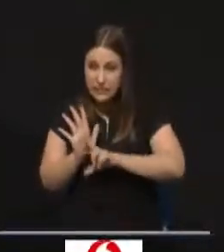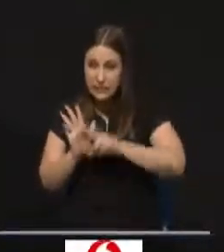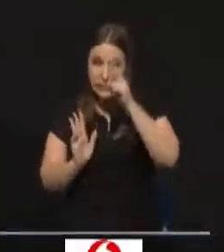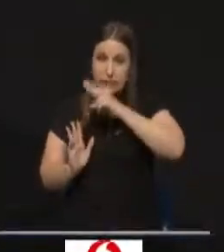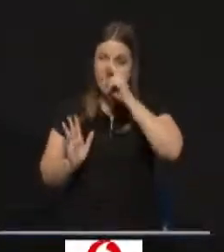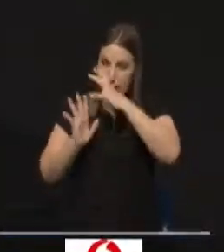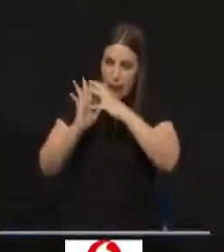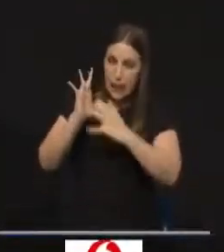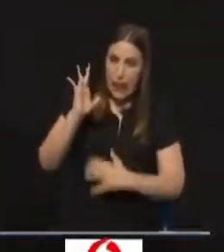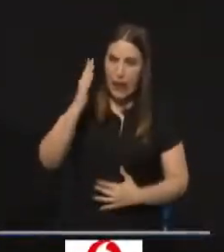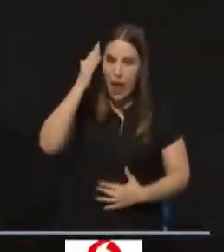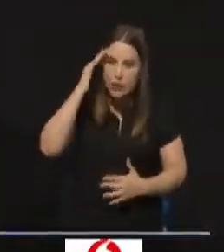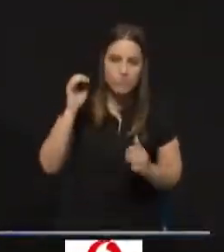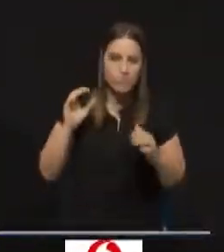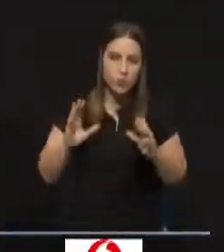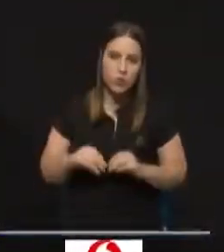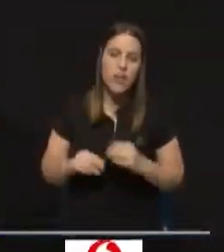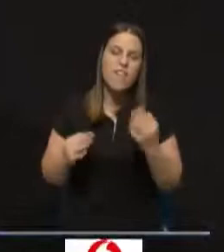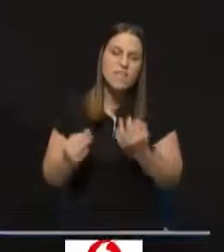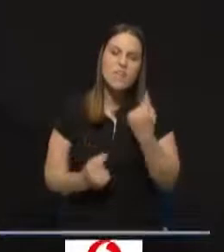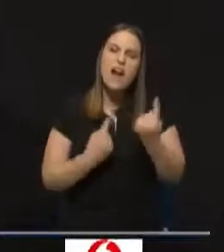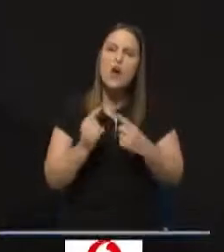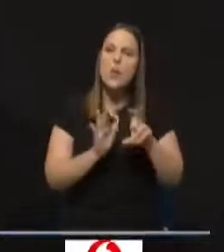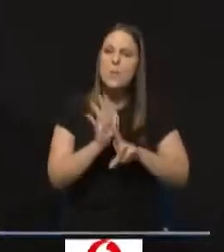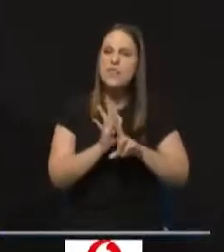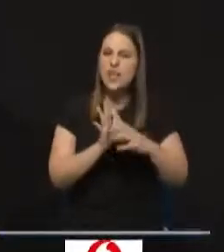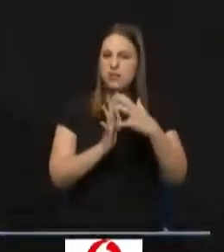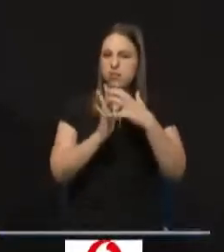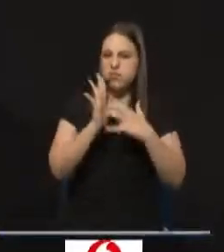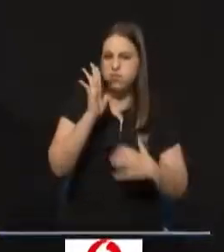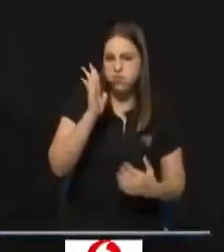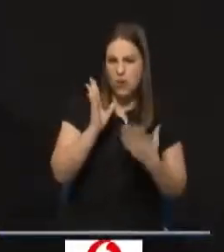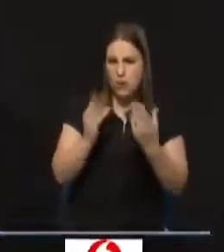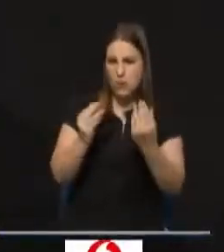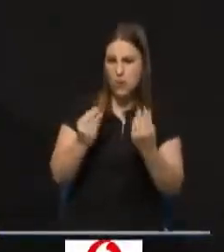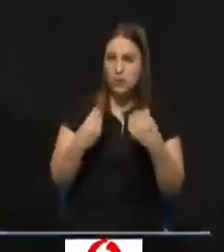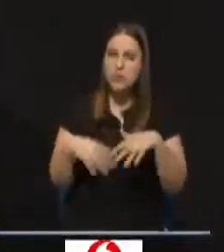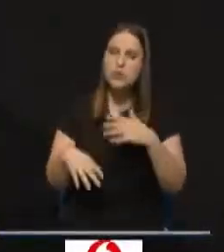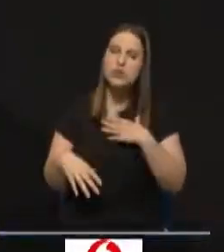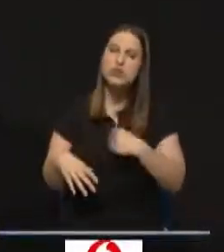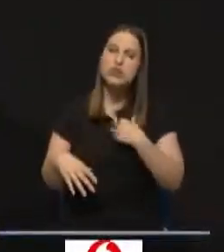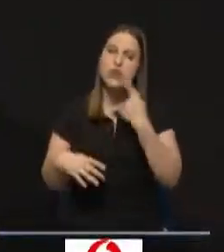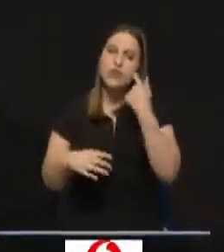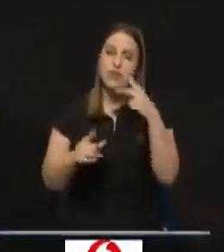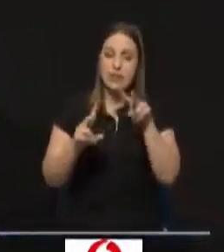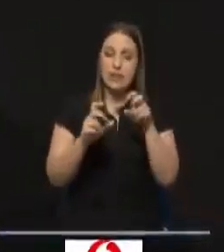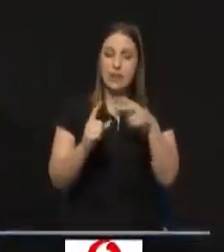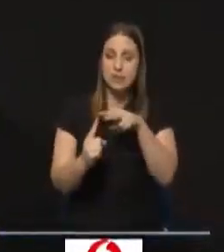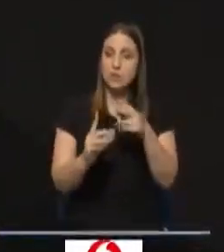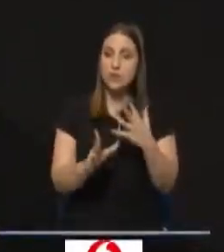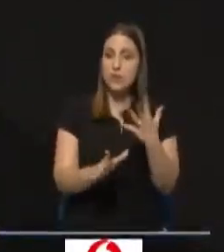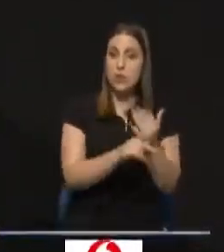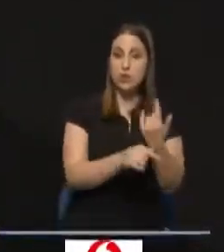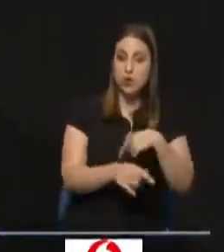there's too much regulation. I think in some areas we do have too much regulation, but I'd like to put the topic of the...